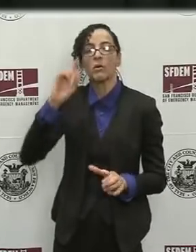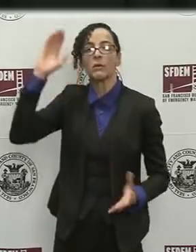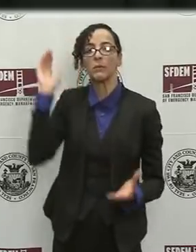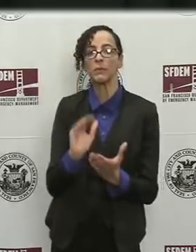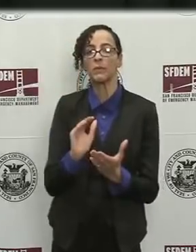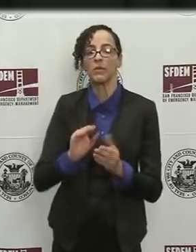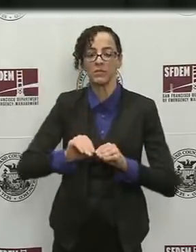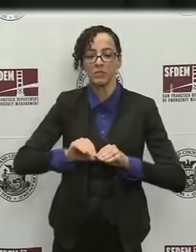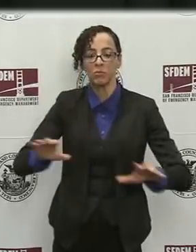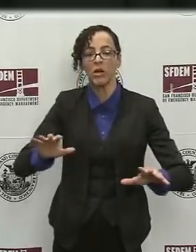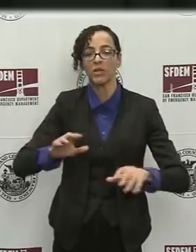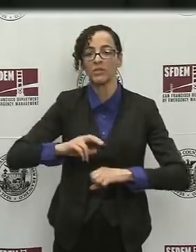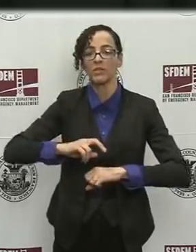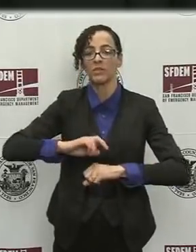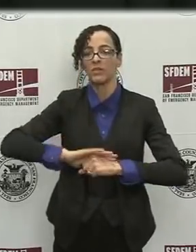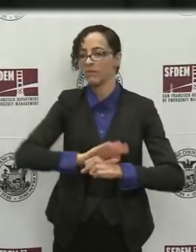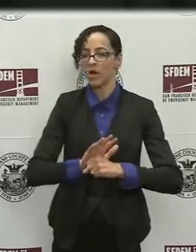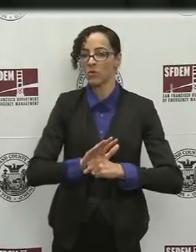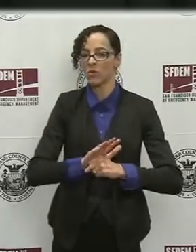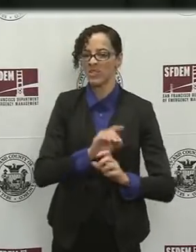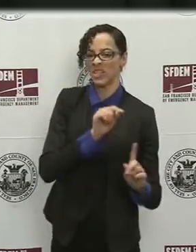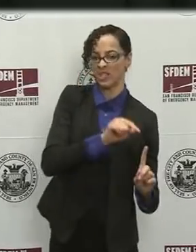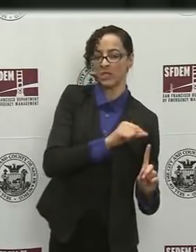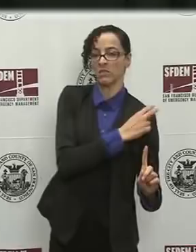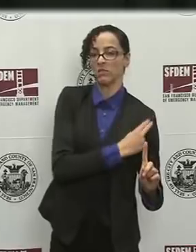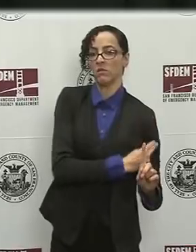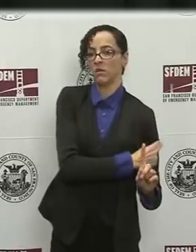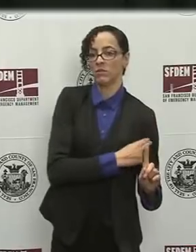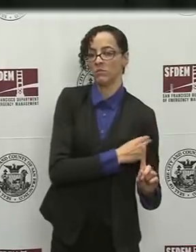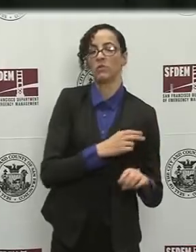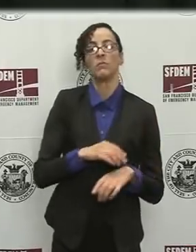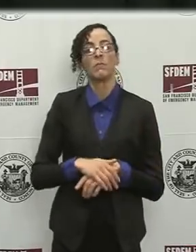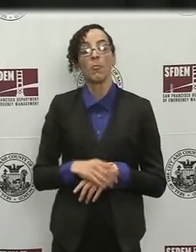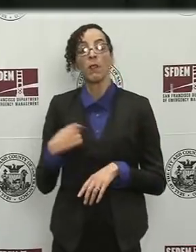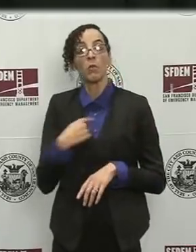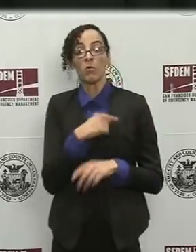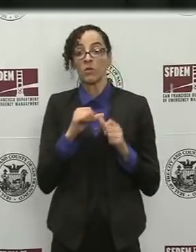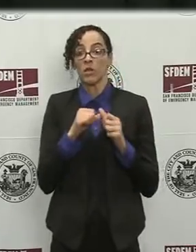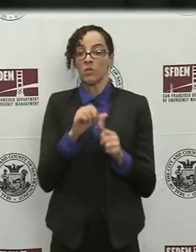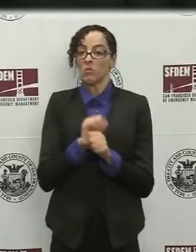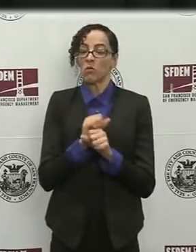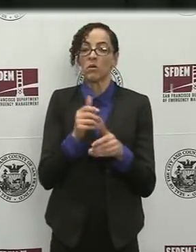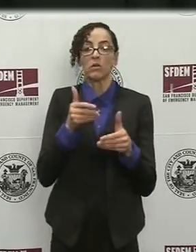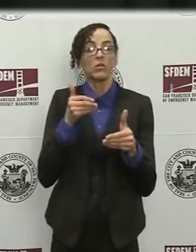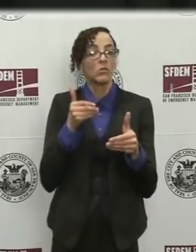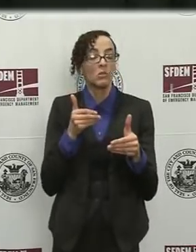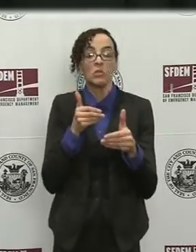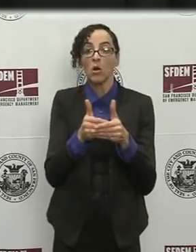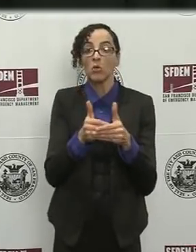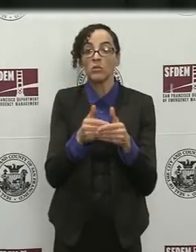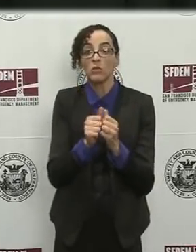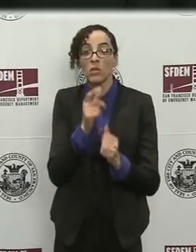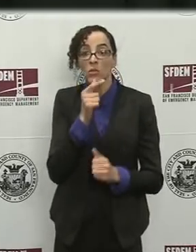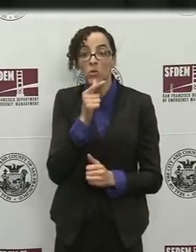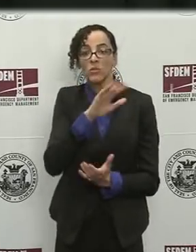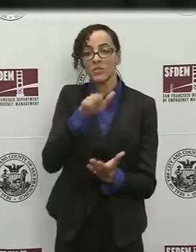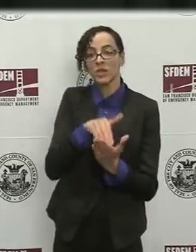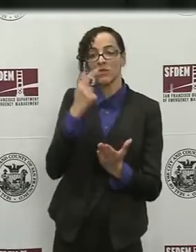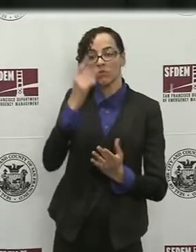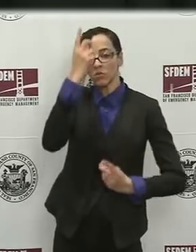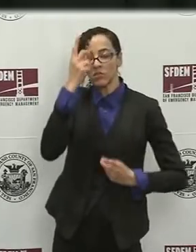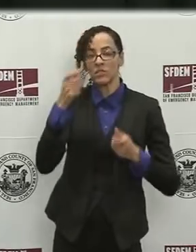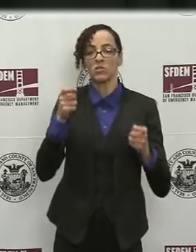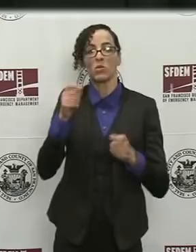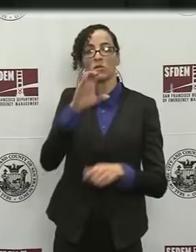institution. We are continuing to work very closely with the Centers for Disease Control